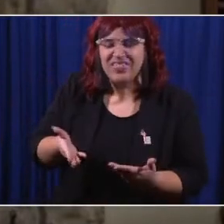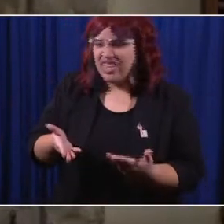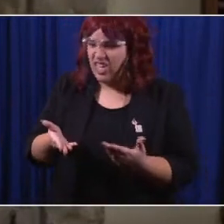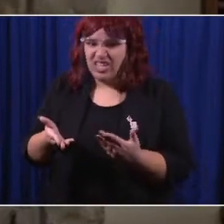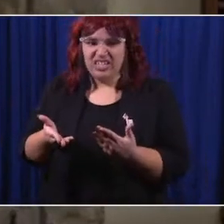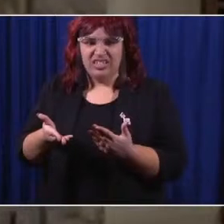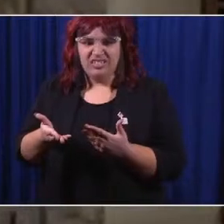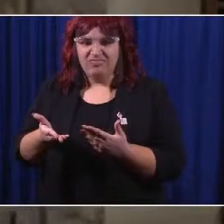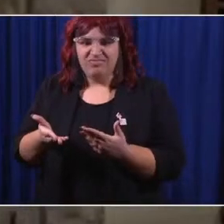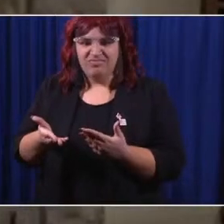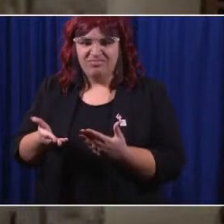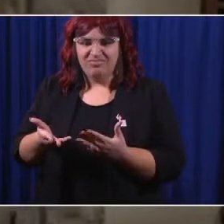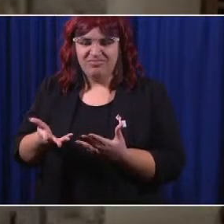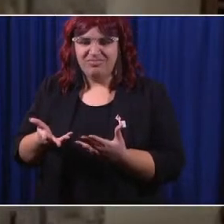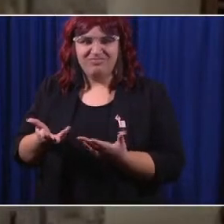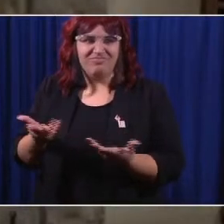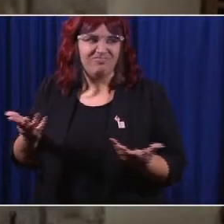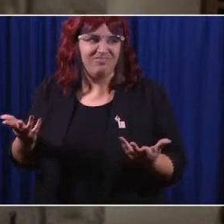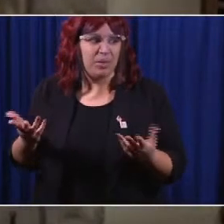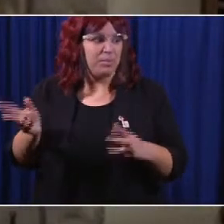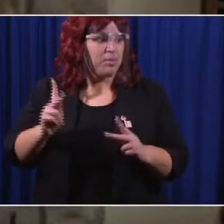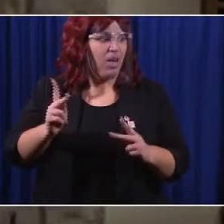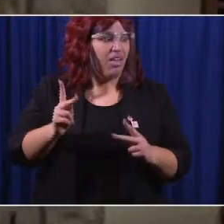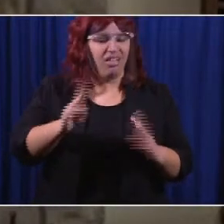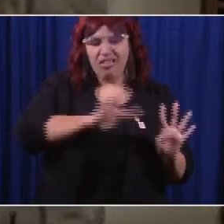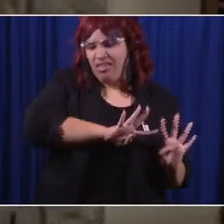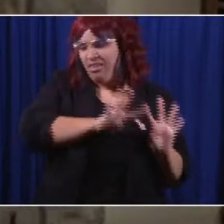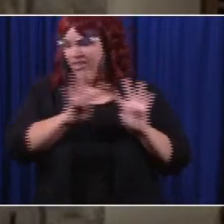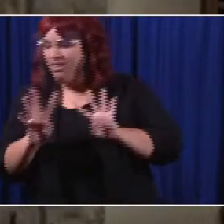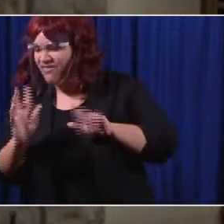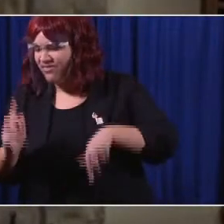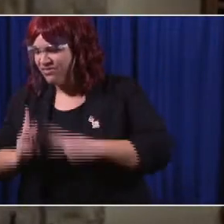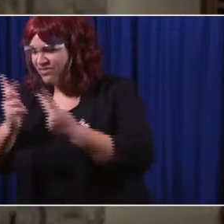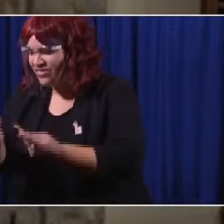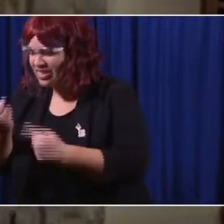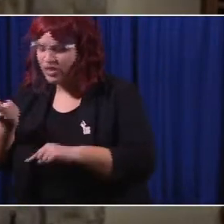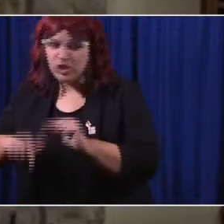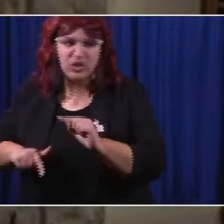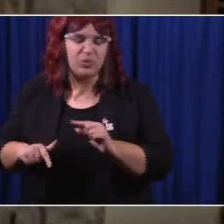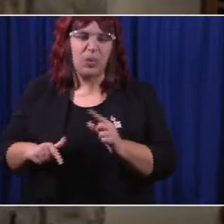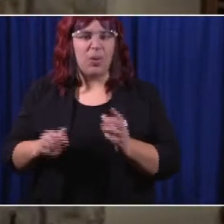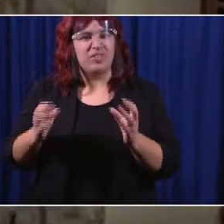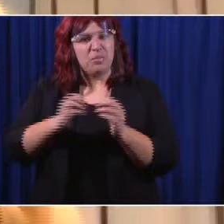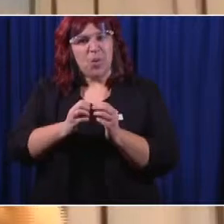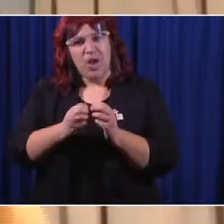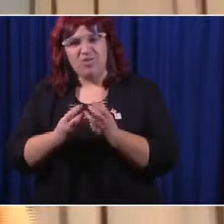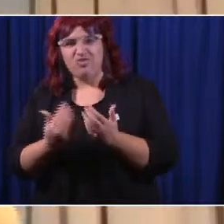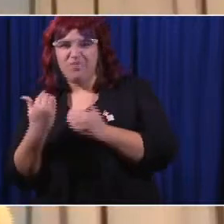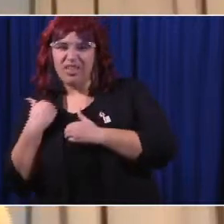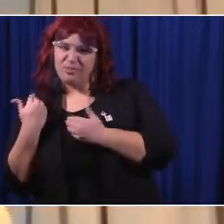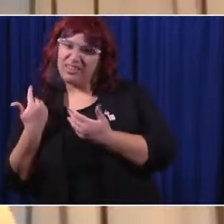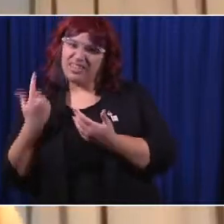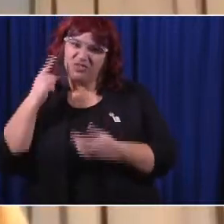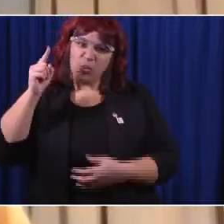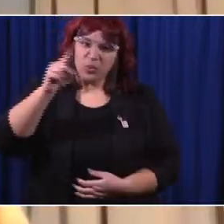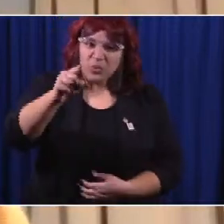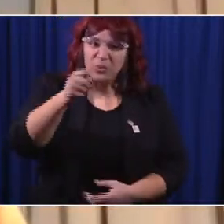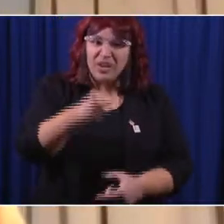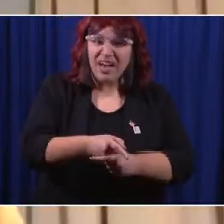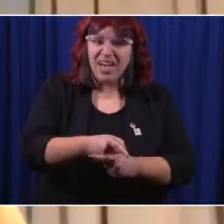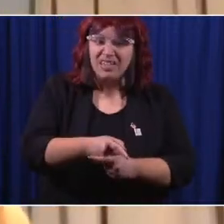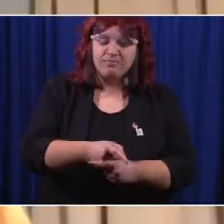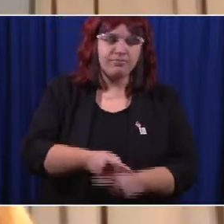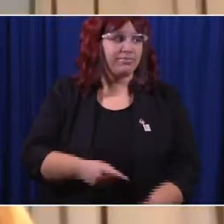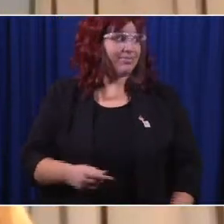be particularly hard on you, as well as on them. Mm-hmm. We've also became the support for the family